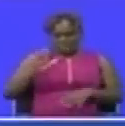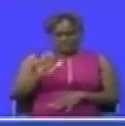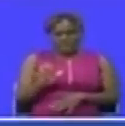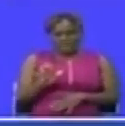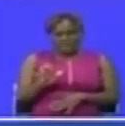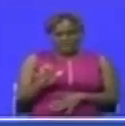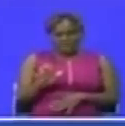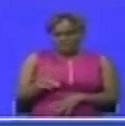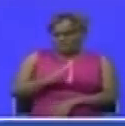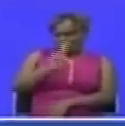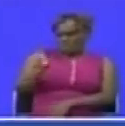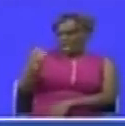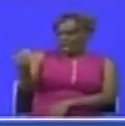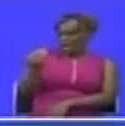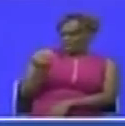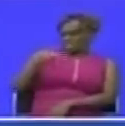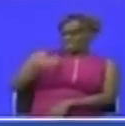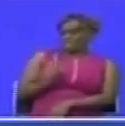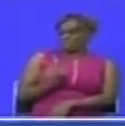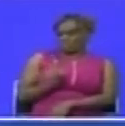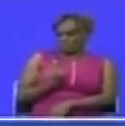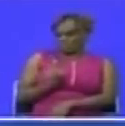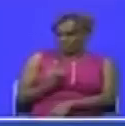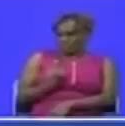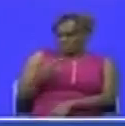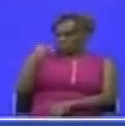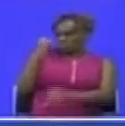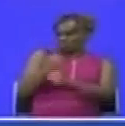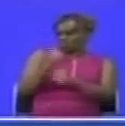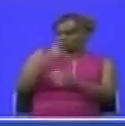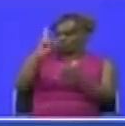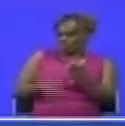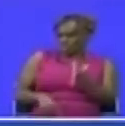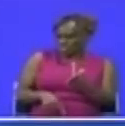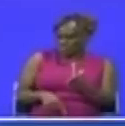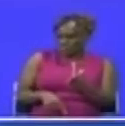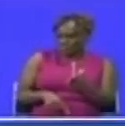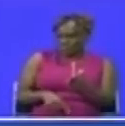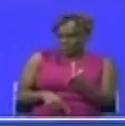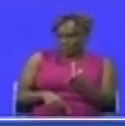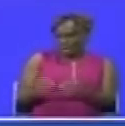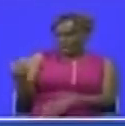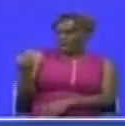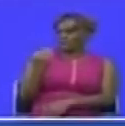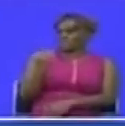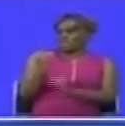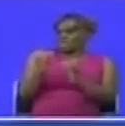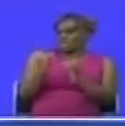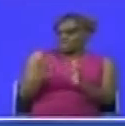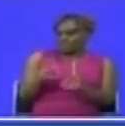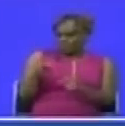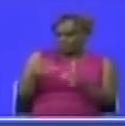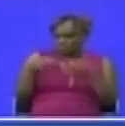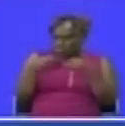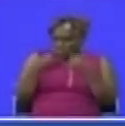constantly questioning yourself, what is the motive behind you? What should you be doing? And each one of you can make a